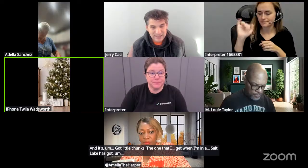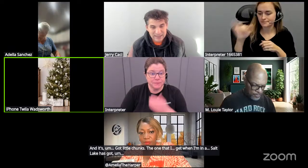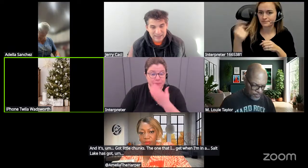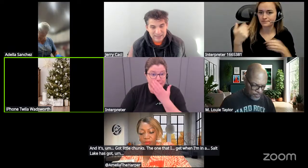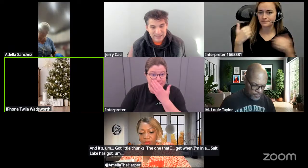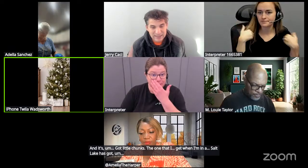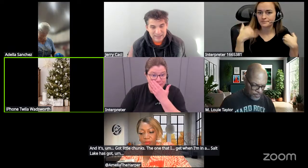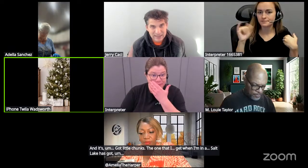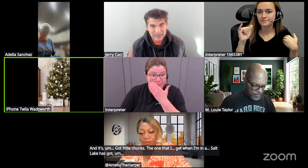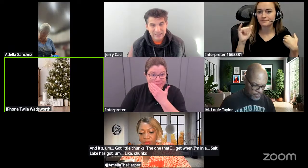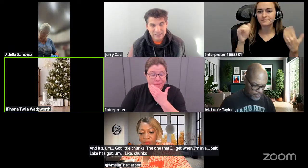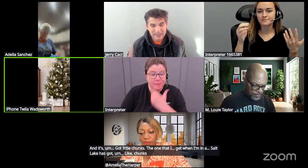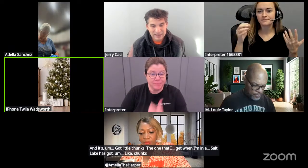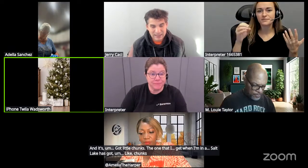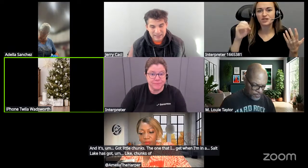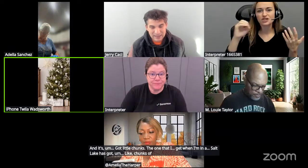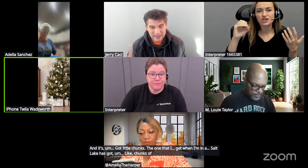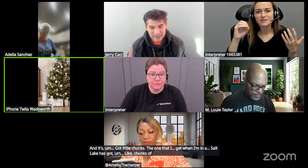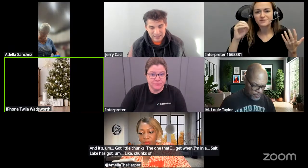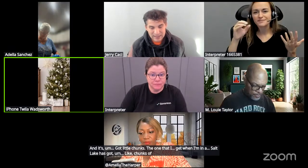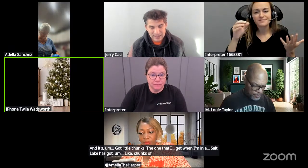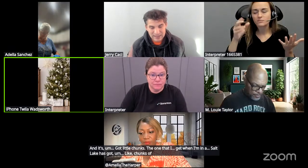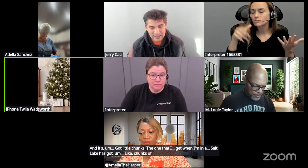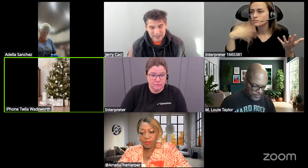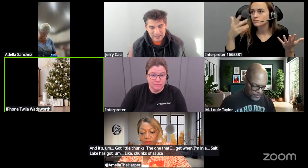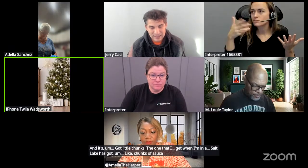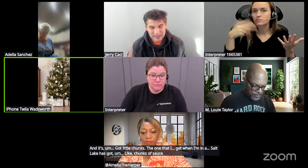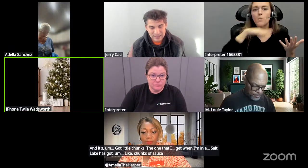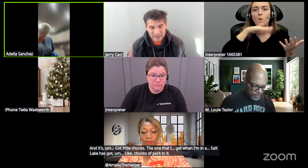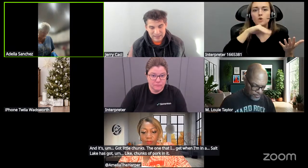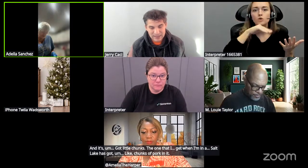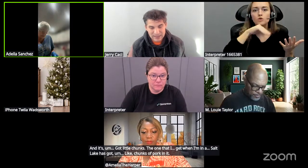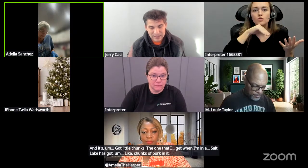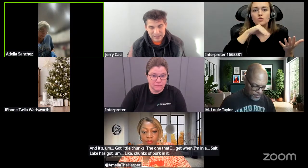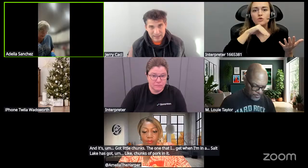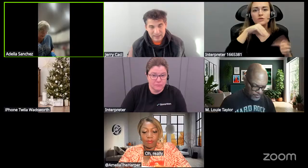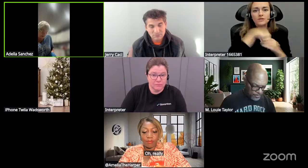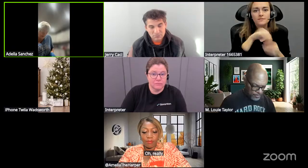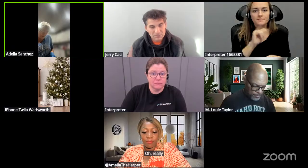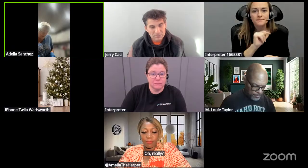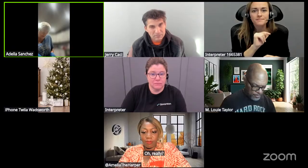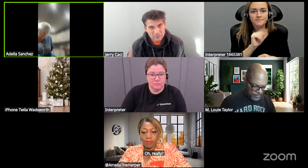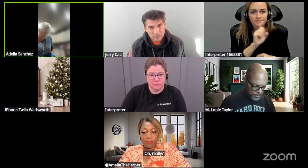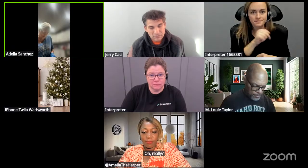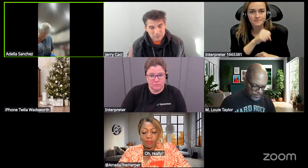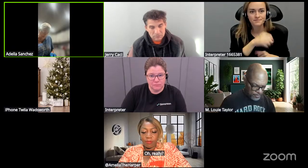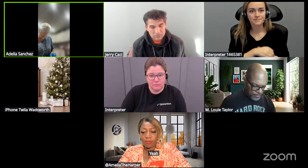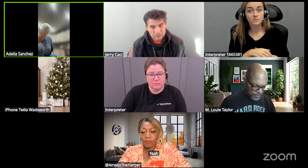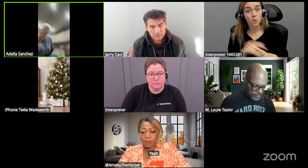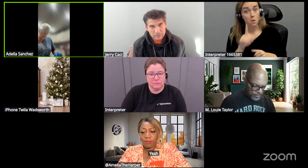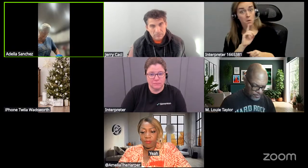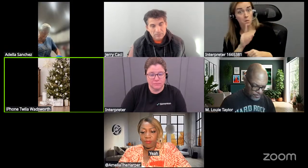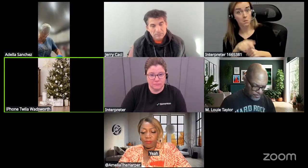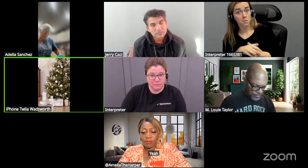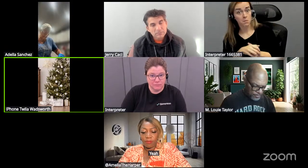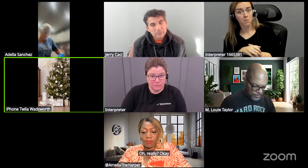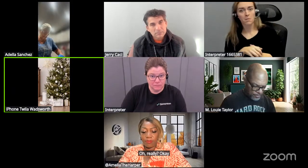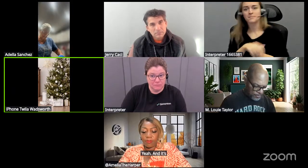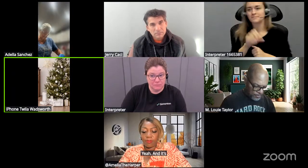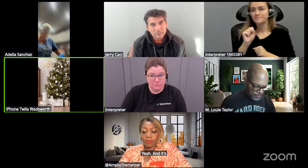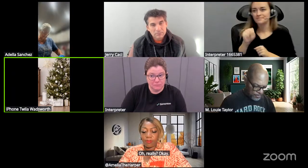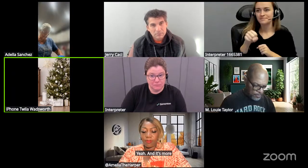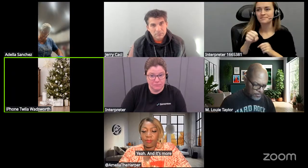like chunks of sauce on pork in it. oh really? Yeah, Okay. and it's more